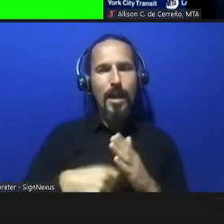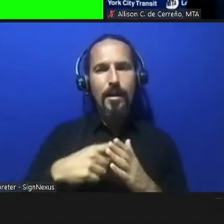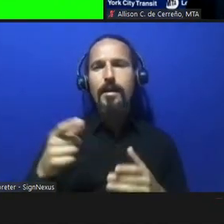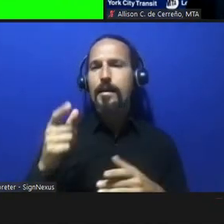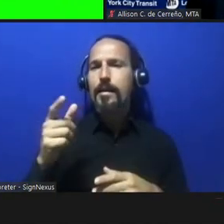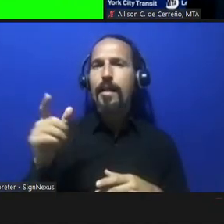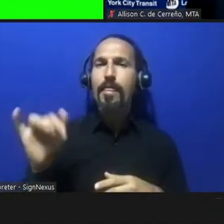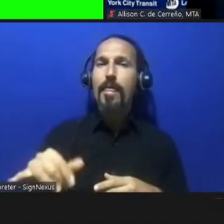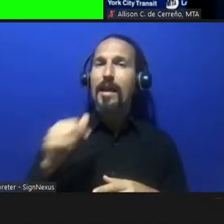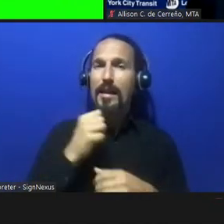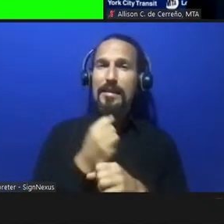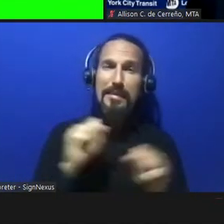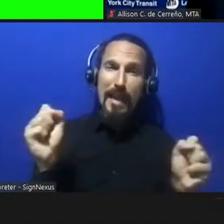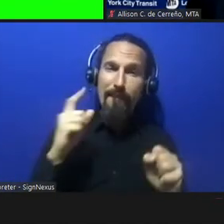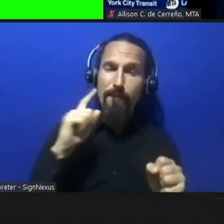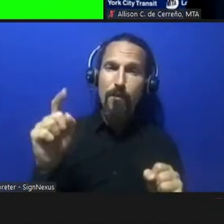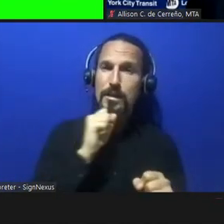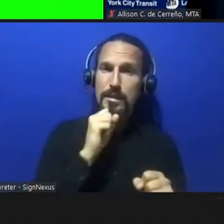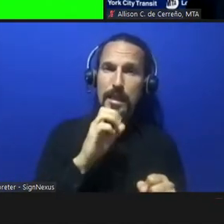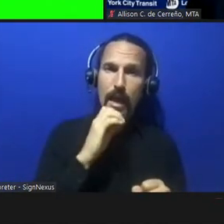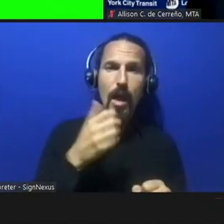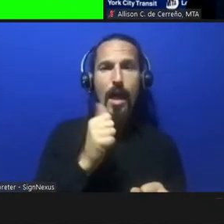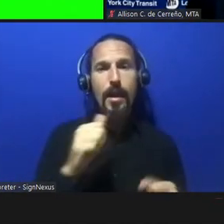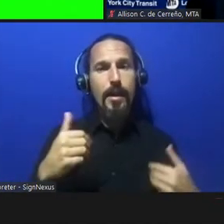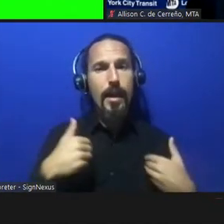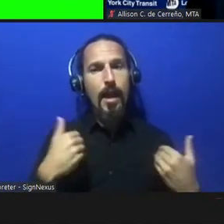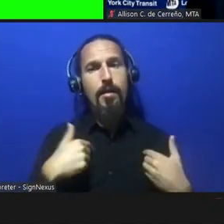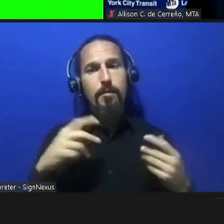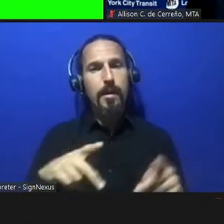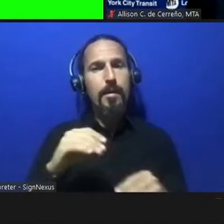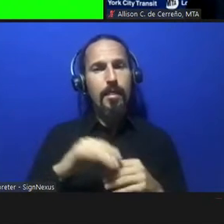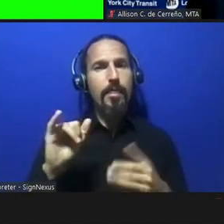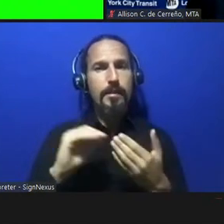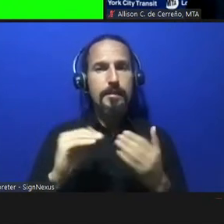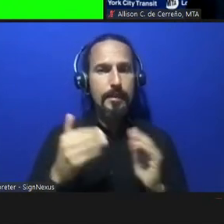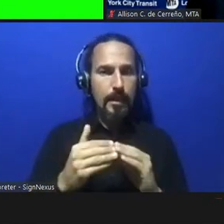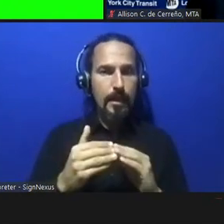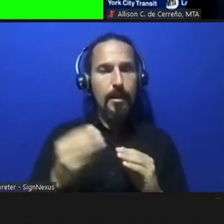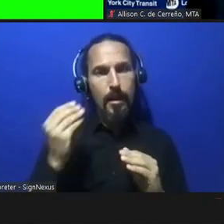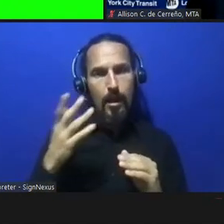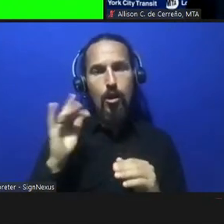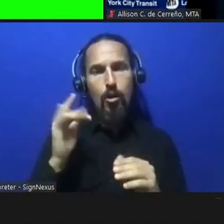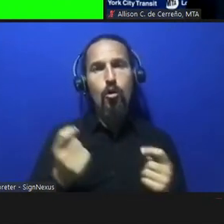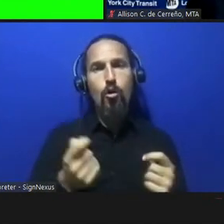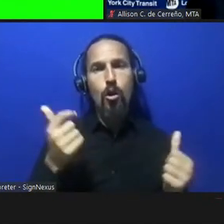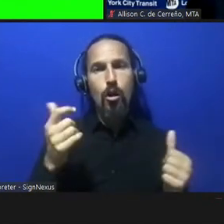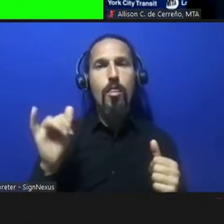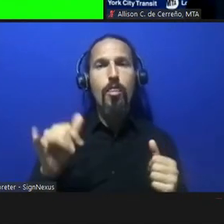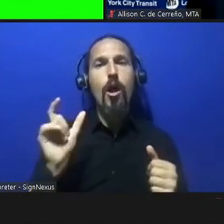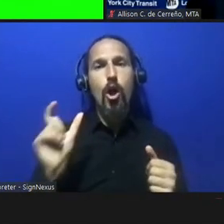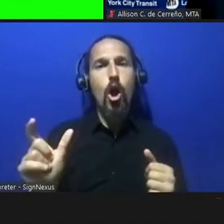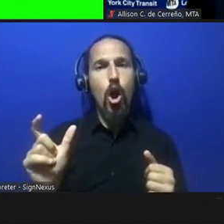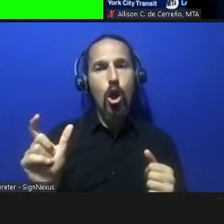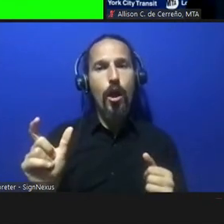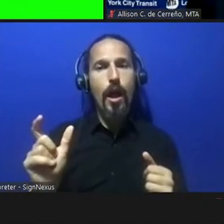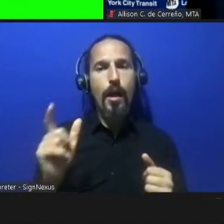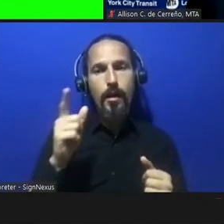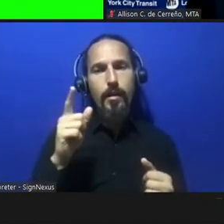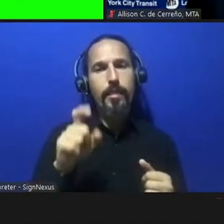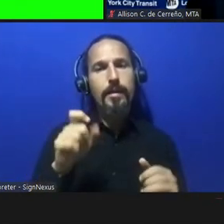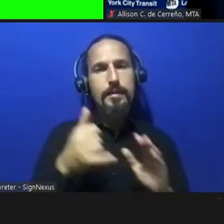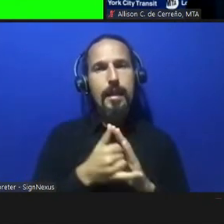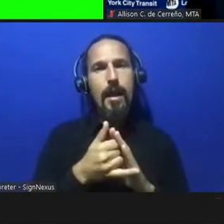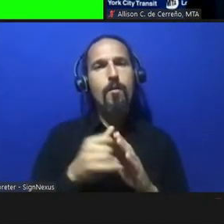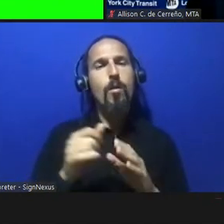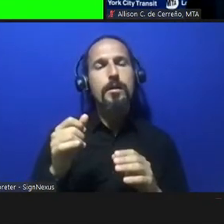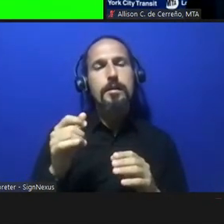people young people basically anybody in this city so in order to get rid of the cars you have to make the subway system